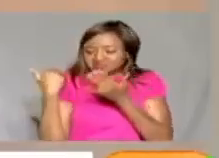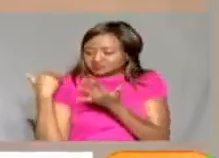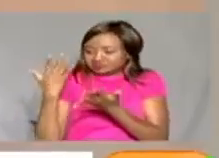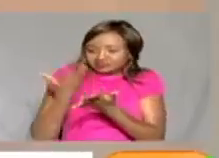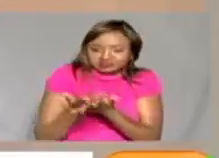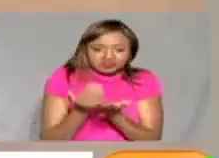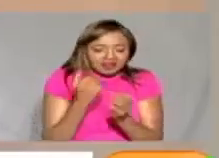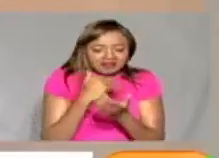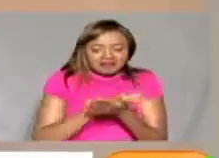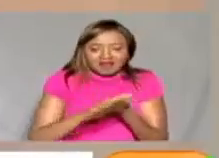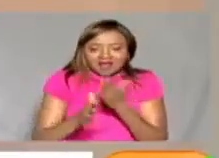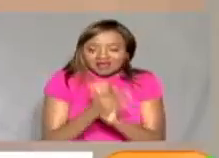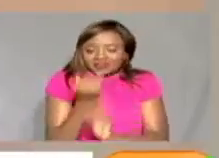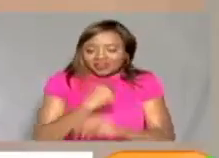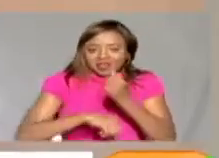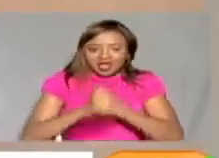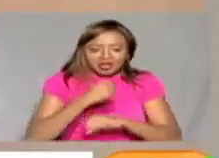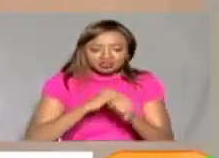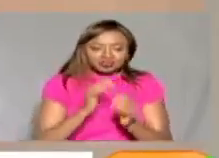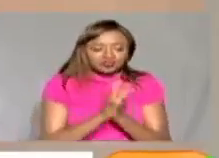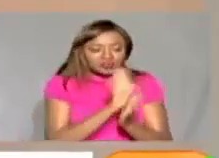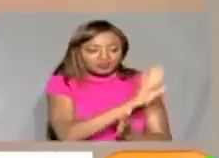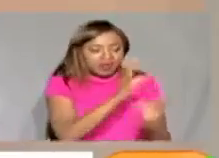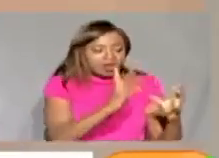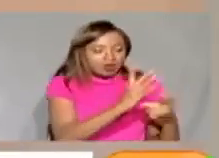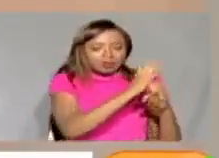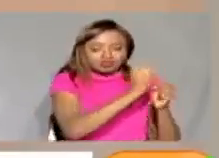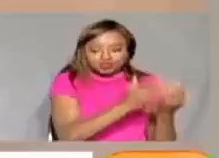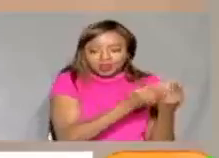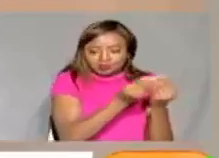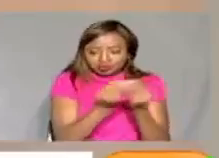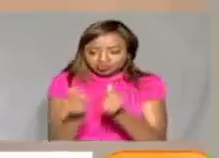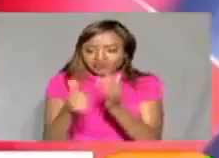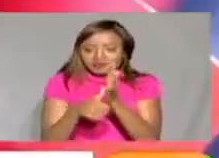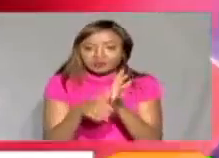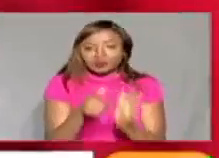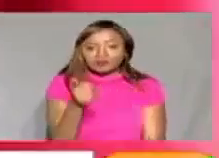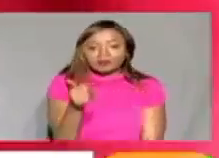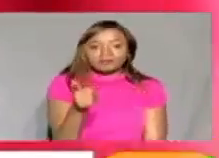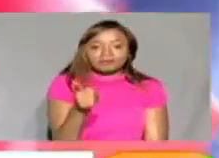done by the relevant government organization to address their grievances.